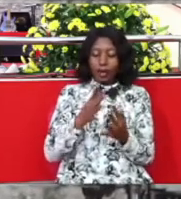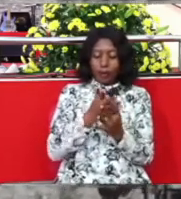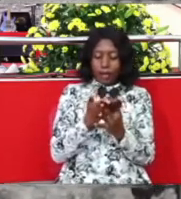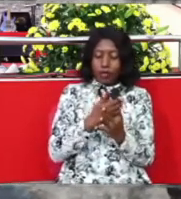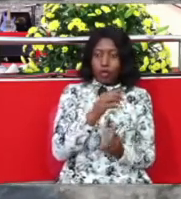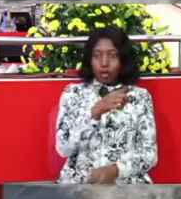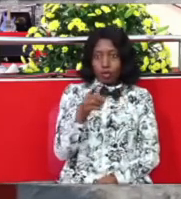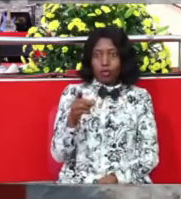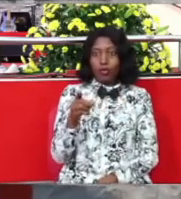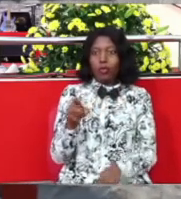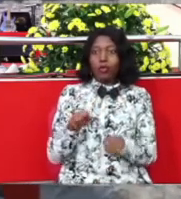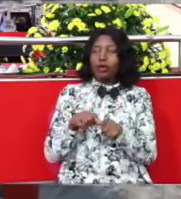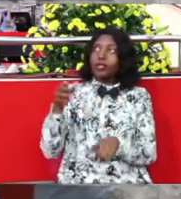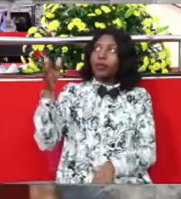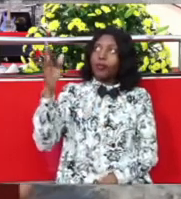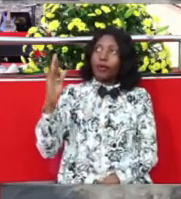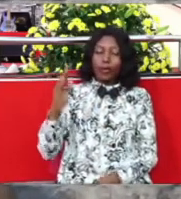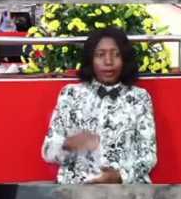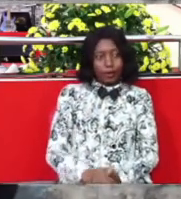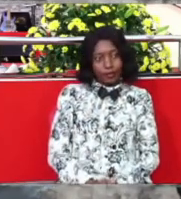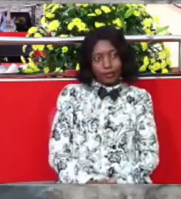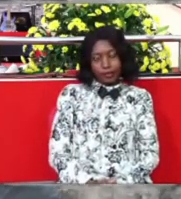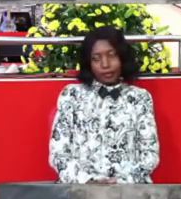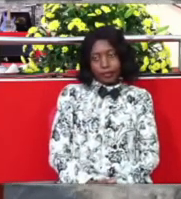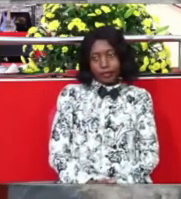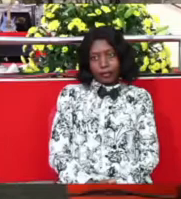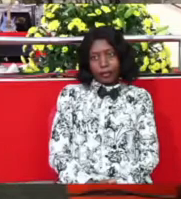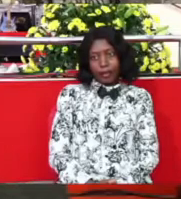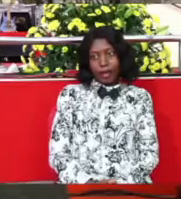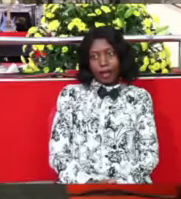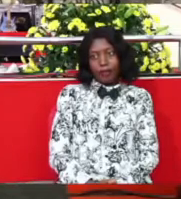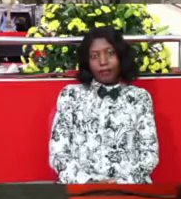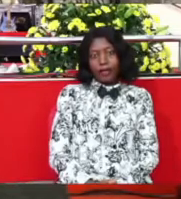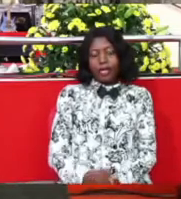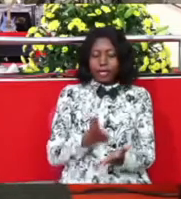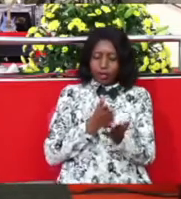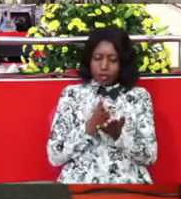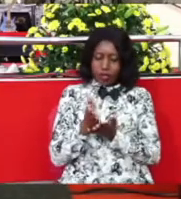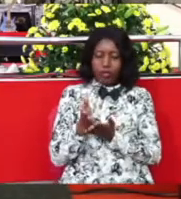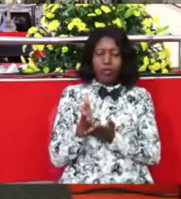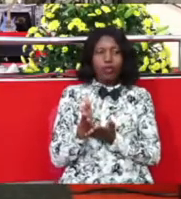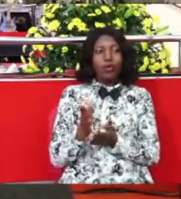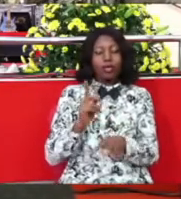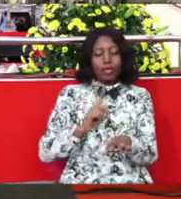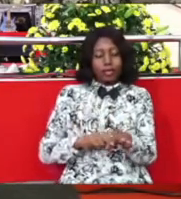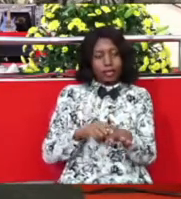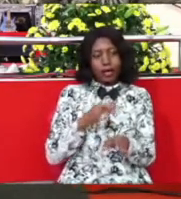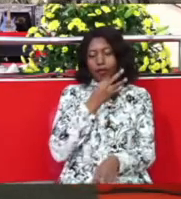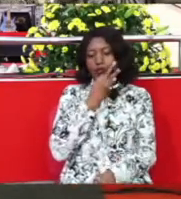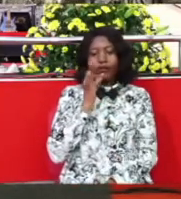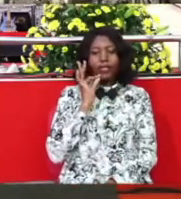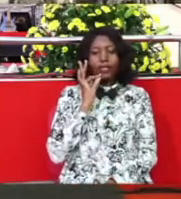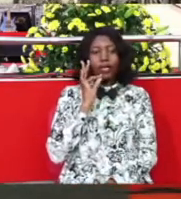anatumia ili kuweza kuwekeza ile ushirika wako na yeye. It is through that season that you are able to clearly hear the voice of God.